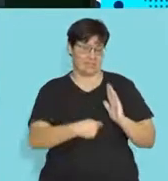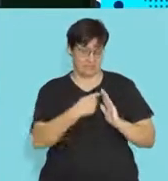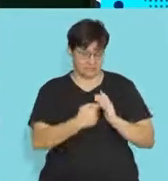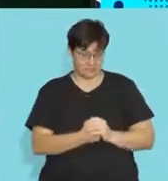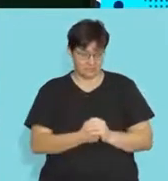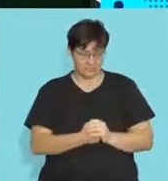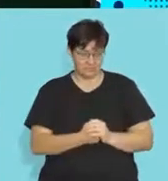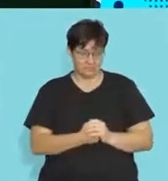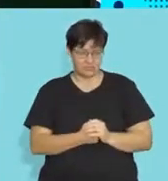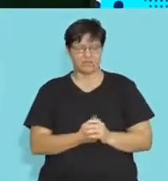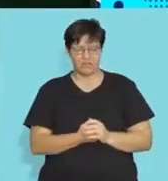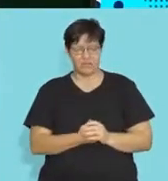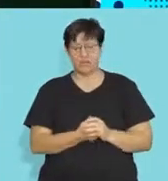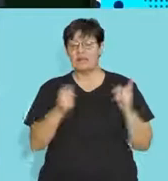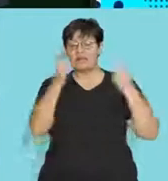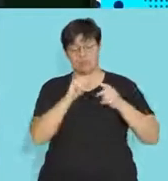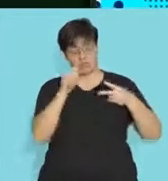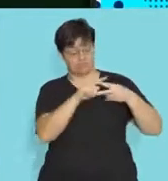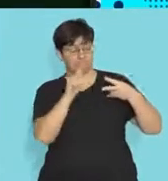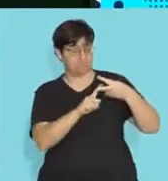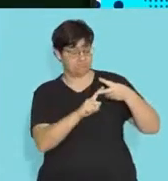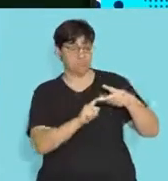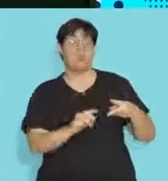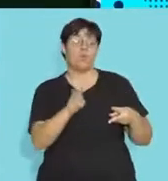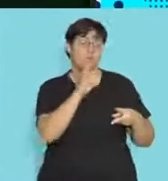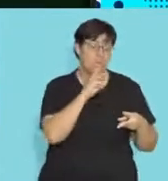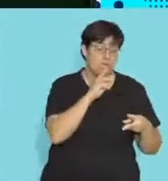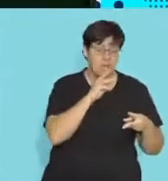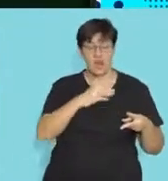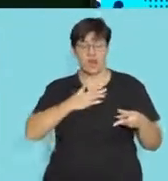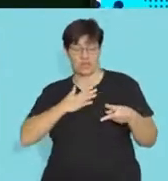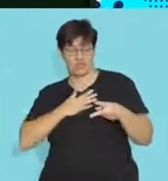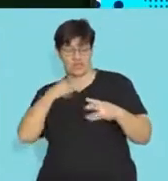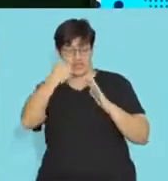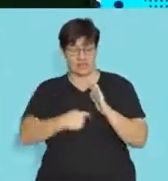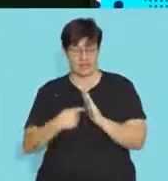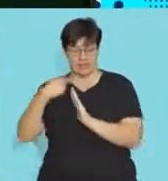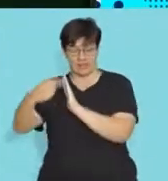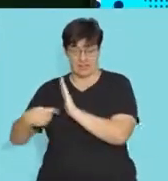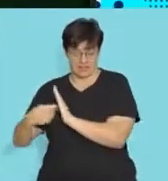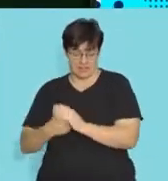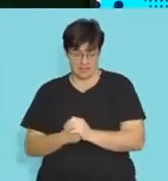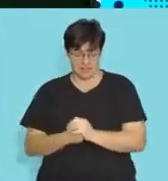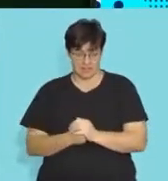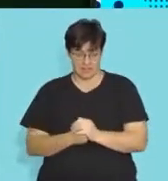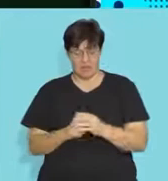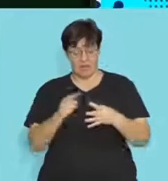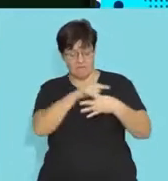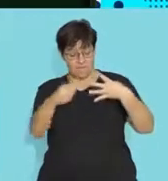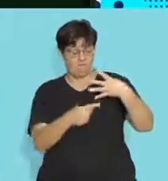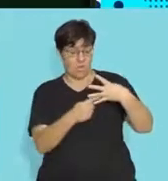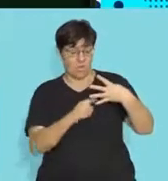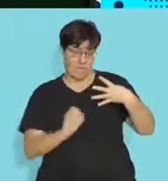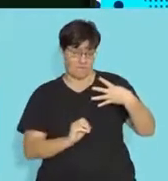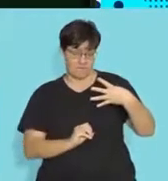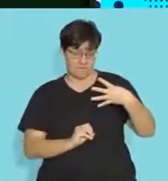nutrient cycles. We're going to pay special attention to the water and the oxygen cycles. As a heads up, there are 4